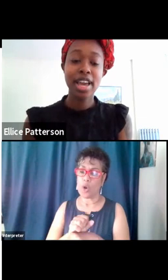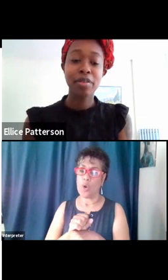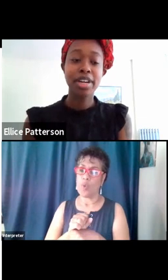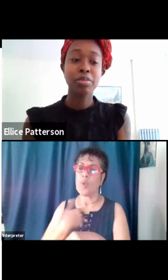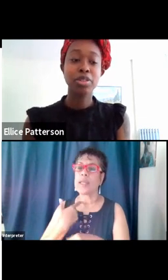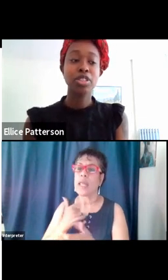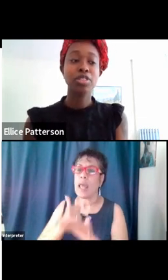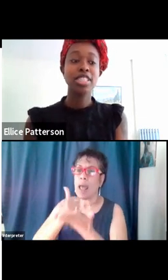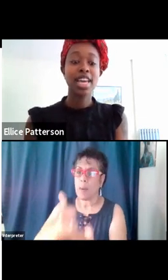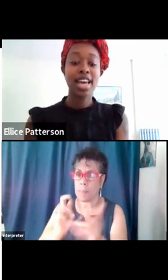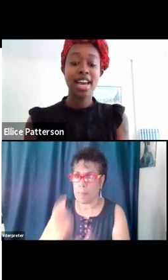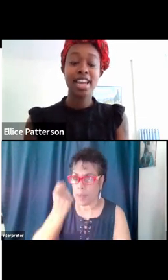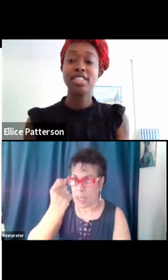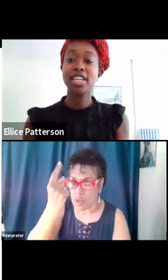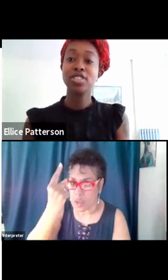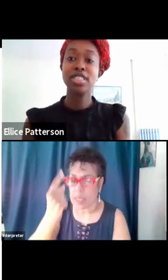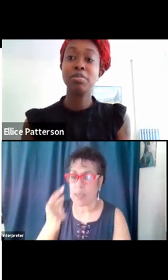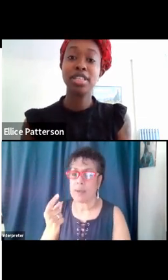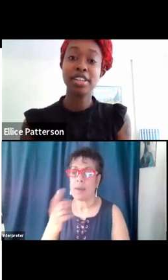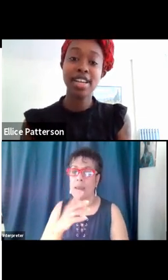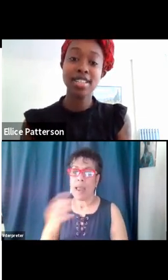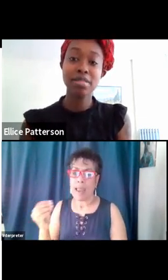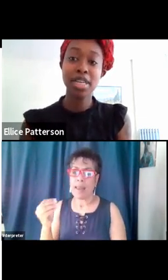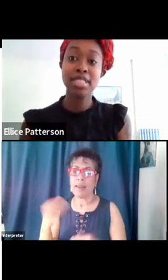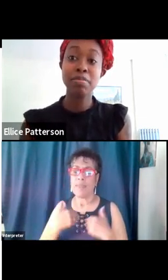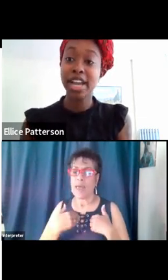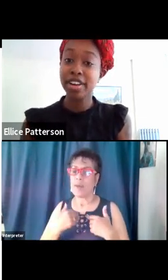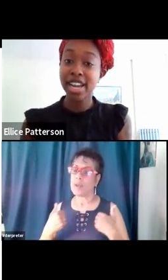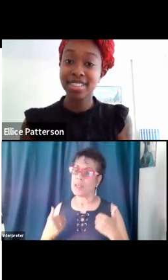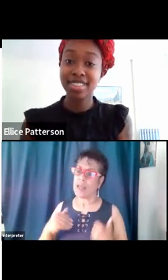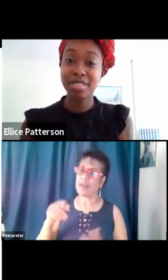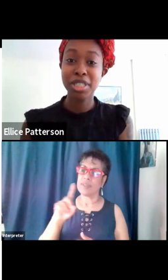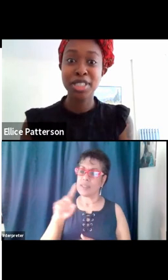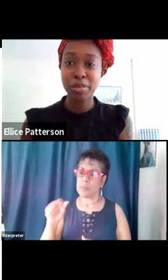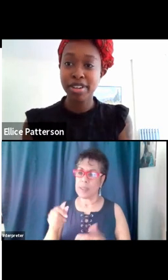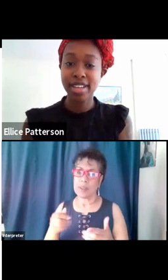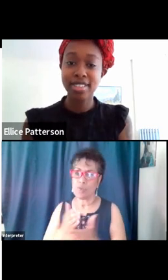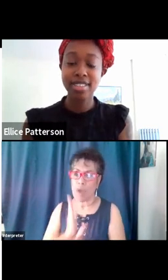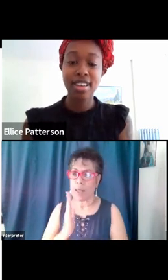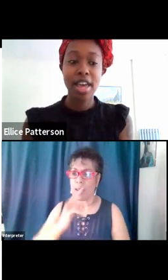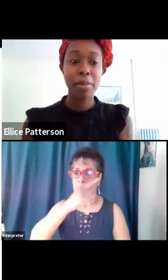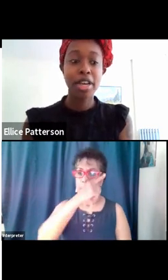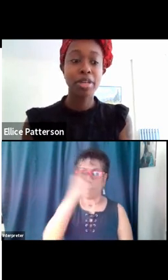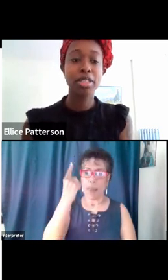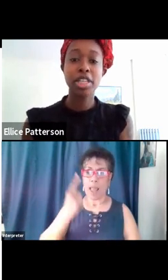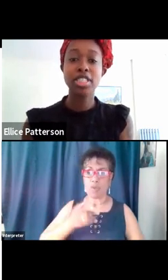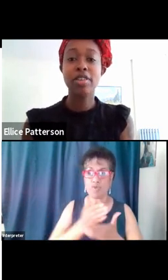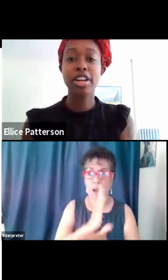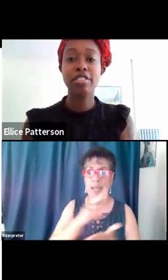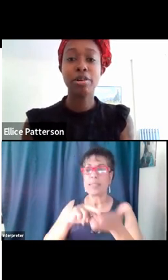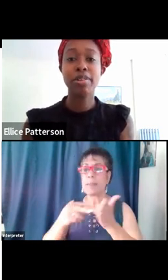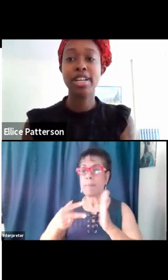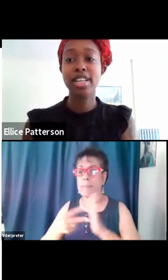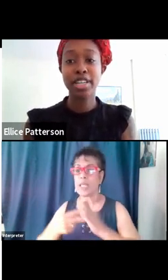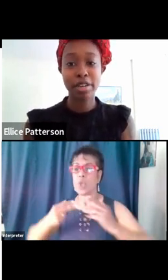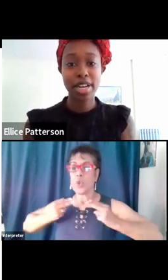understanding, and we're able to say that intersectional disability rights means Black rights, means human rights, and that we're able to push that